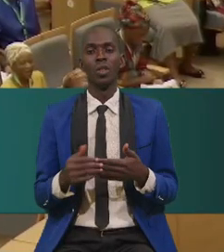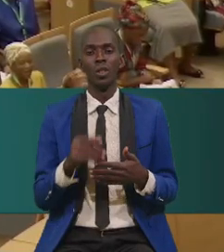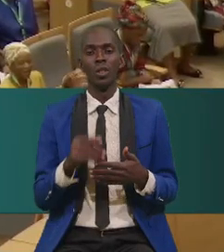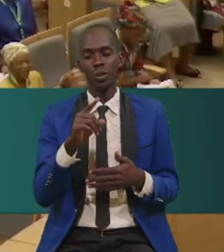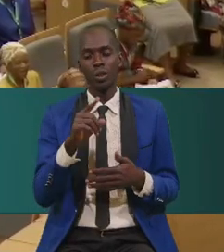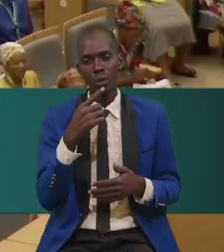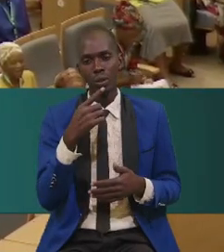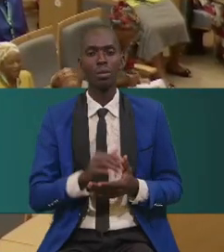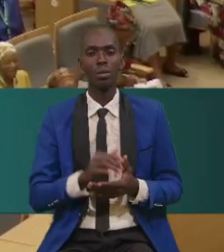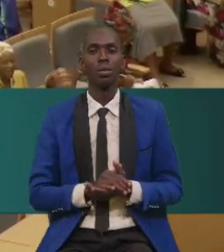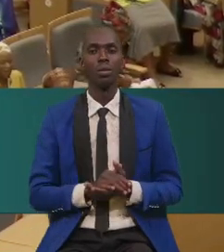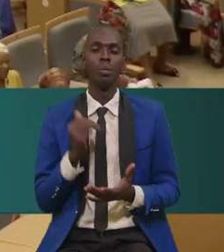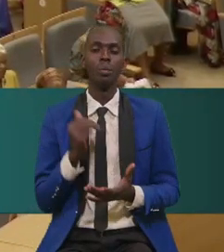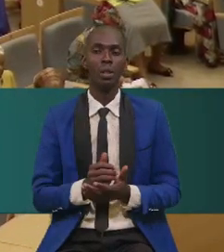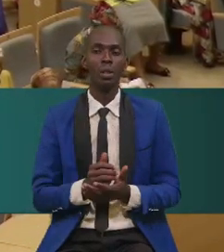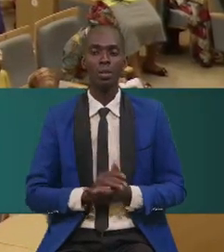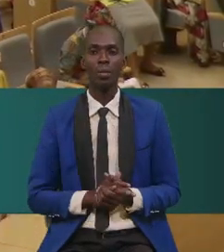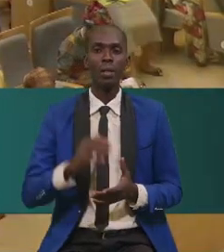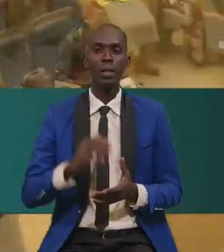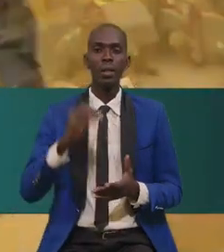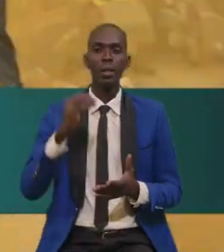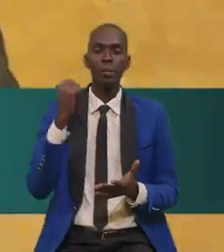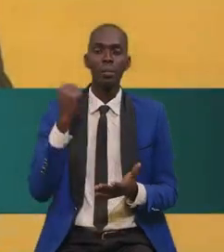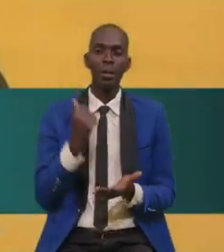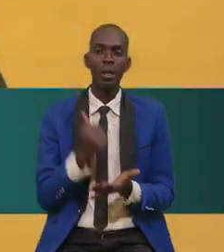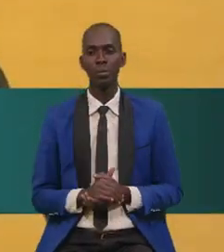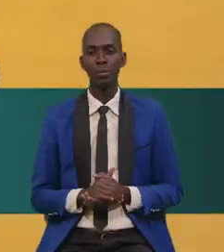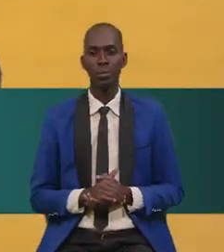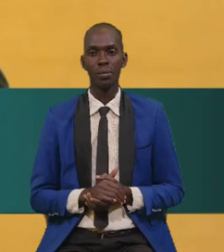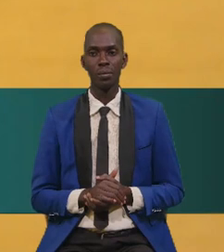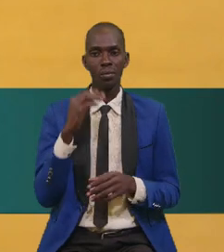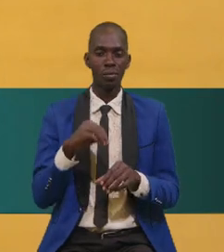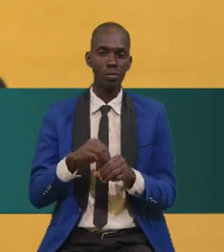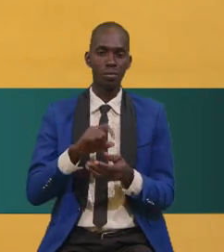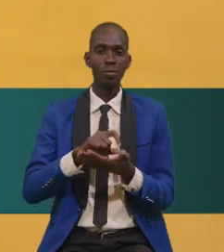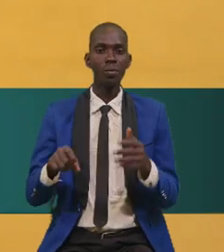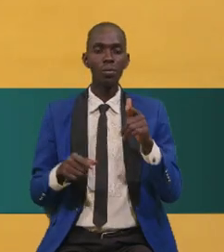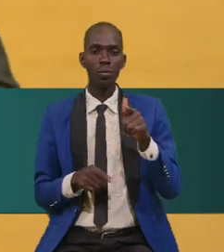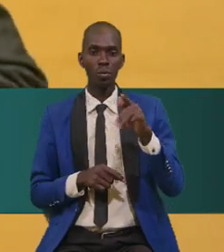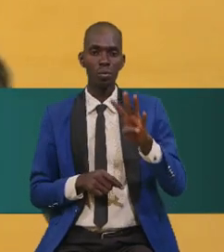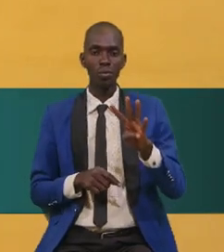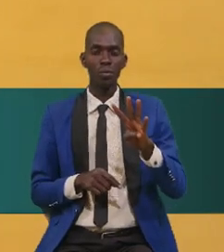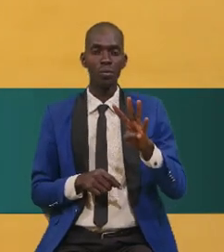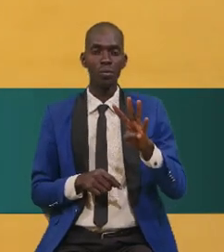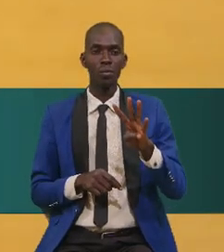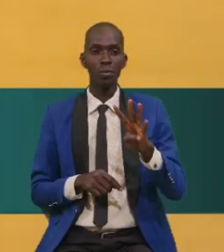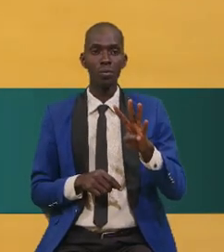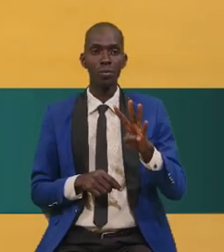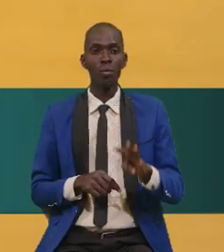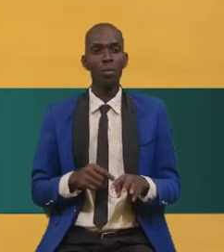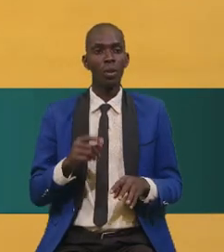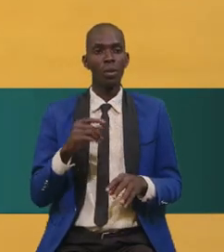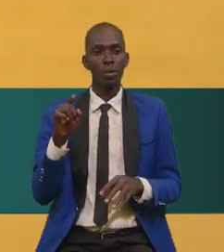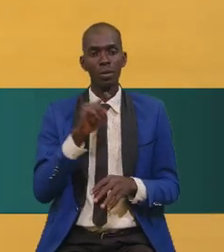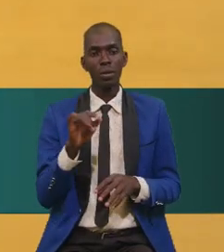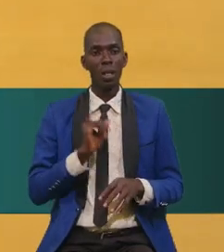Amen. Amen. Look at verse 24. In verse 24, therefore, I say unto you, what things